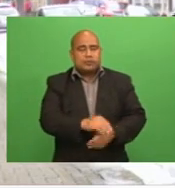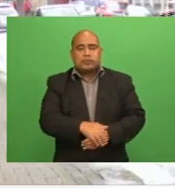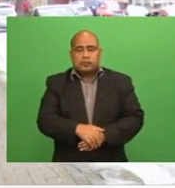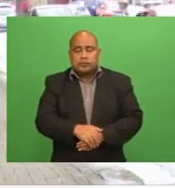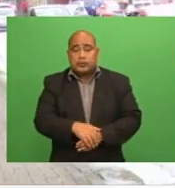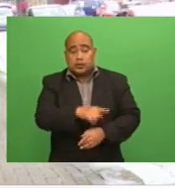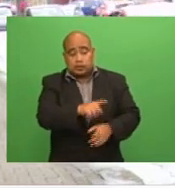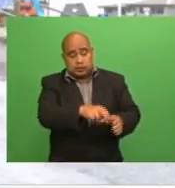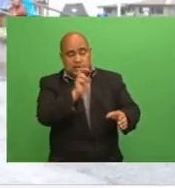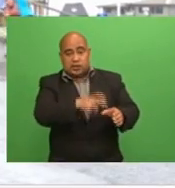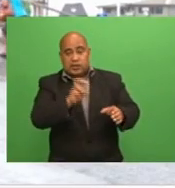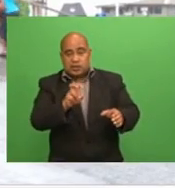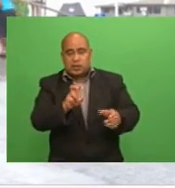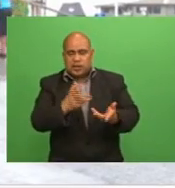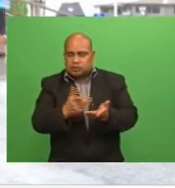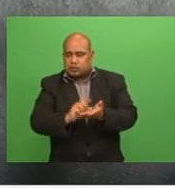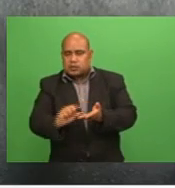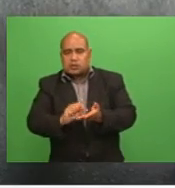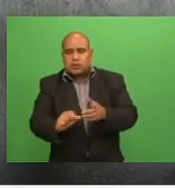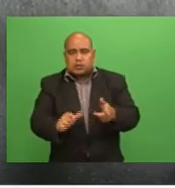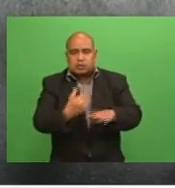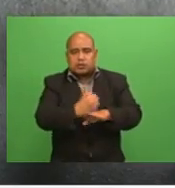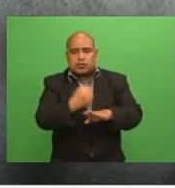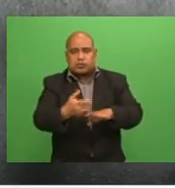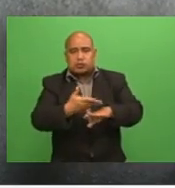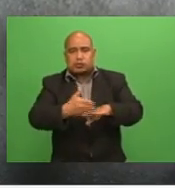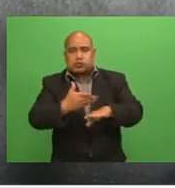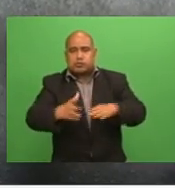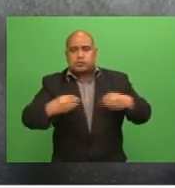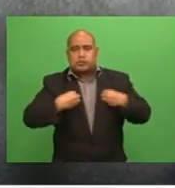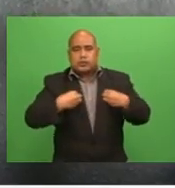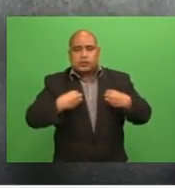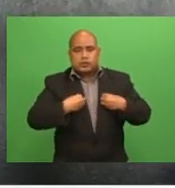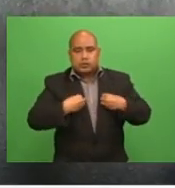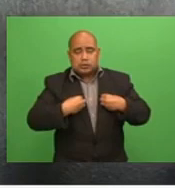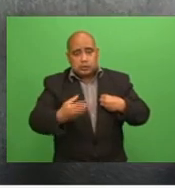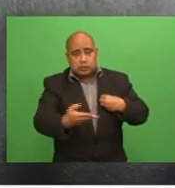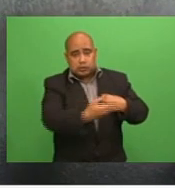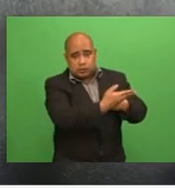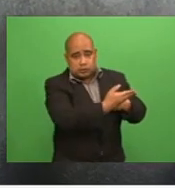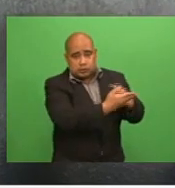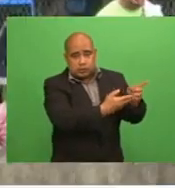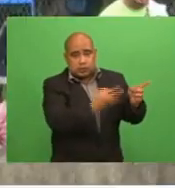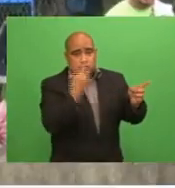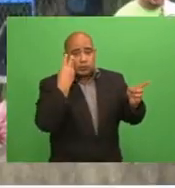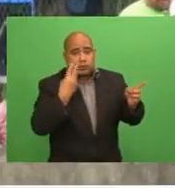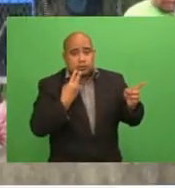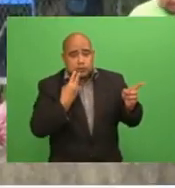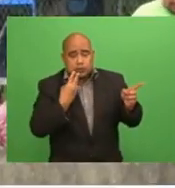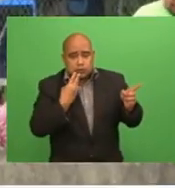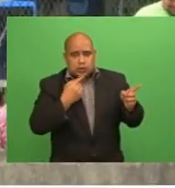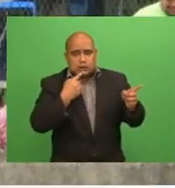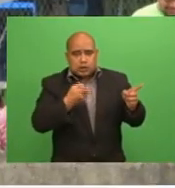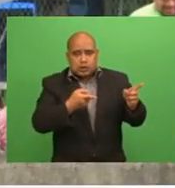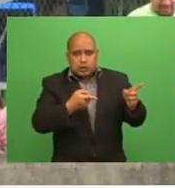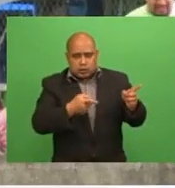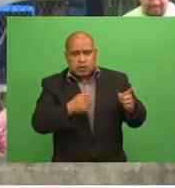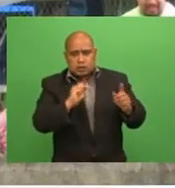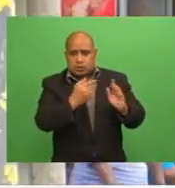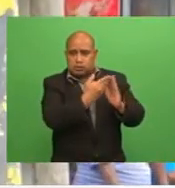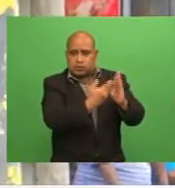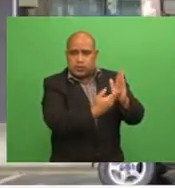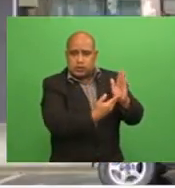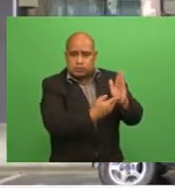enterprise. Permanent Secretary for Economy Makareta Konrote has already said the new budget will see the private sector driving